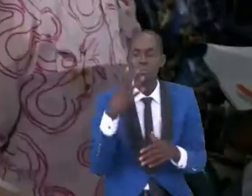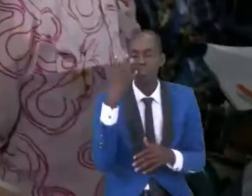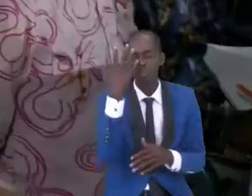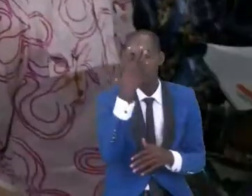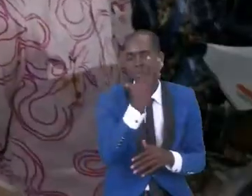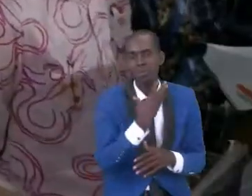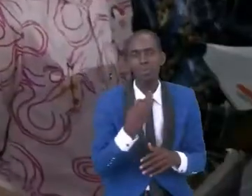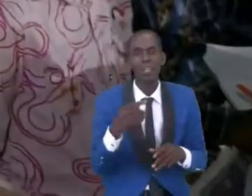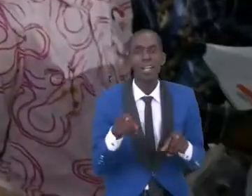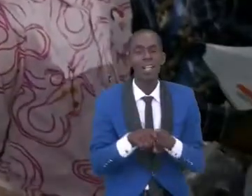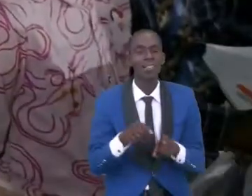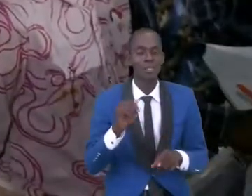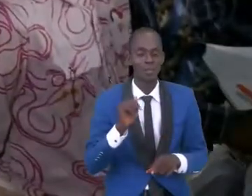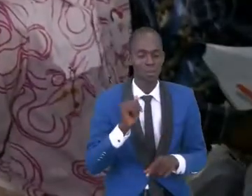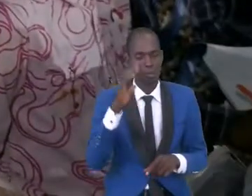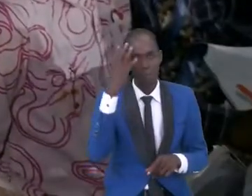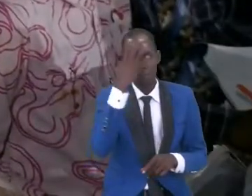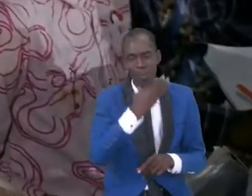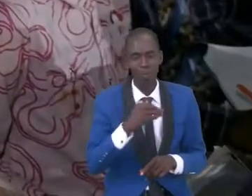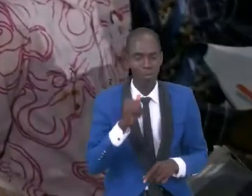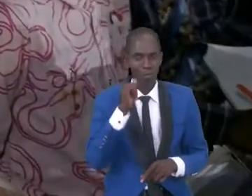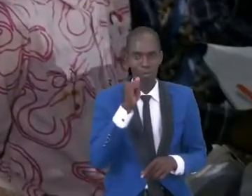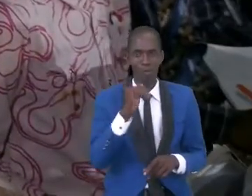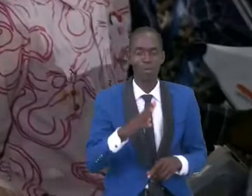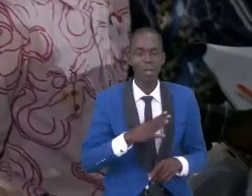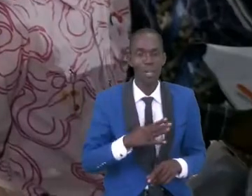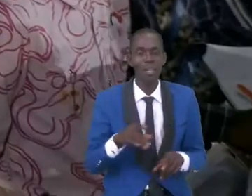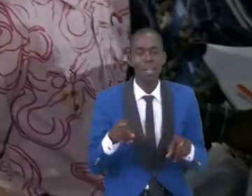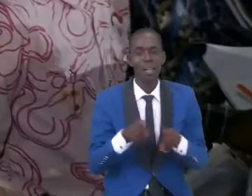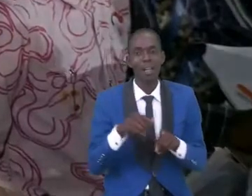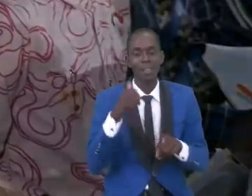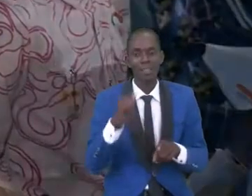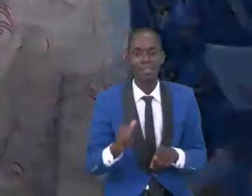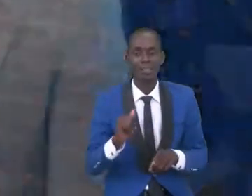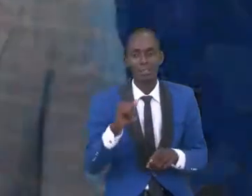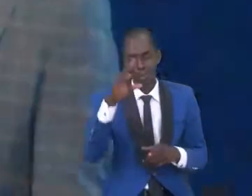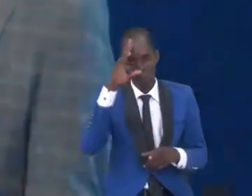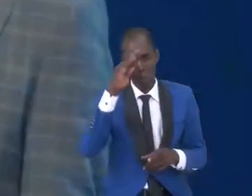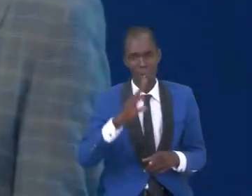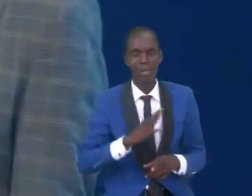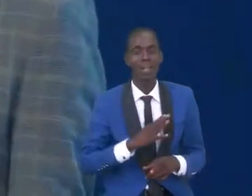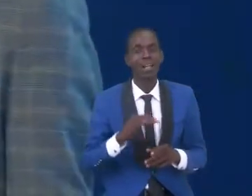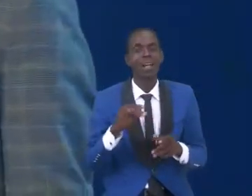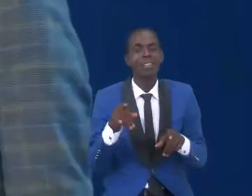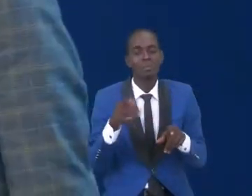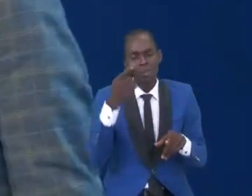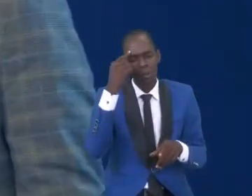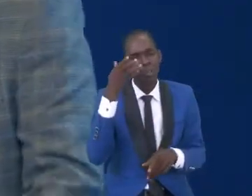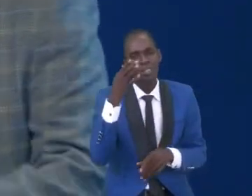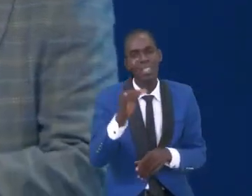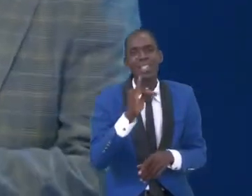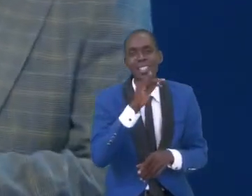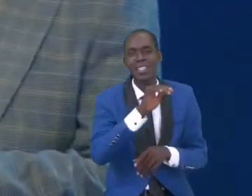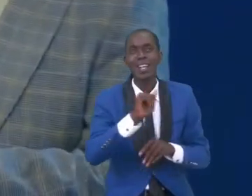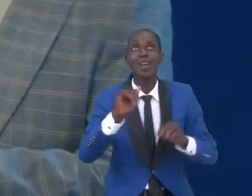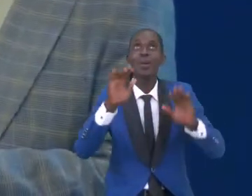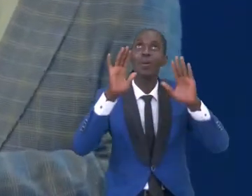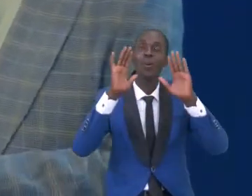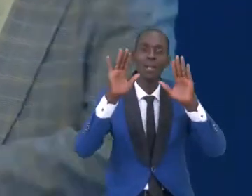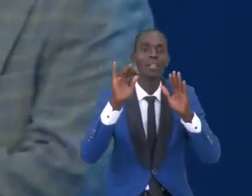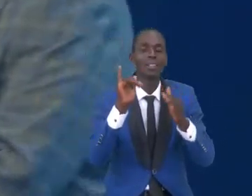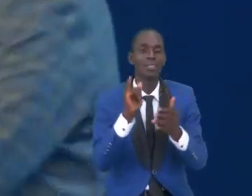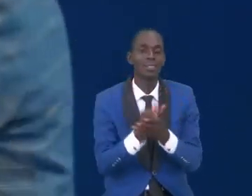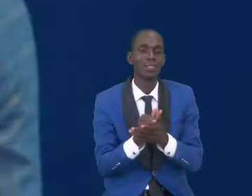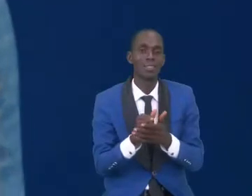lady. Like a gentleman. Because there is the wonder of transformation